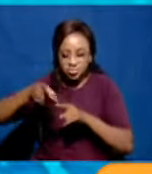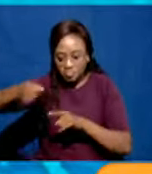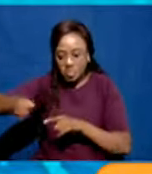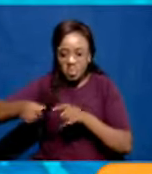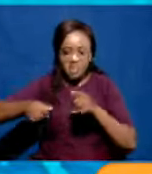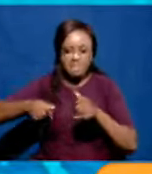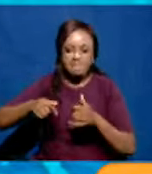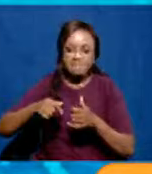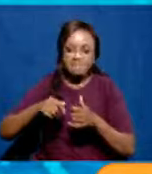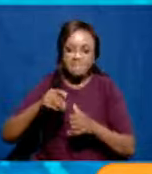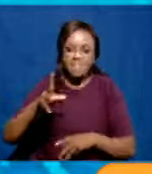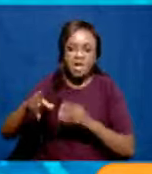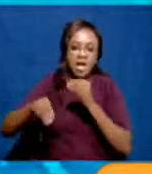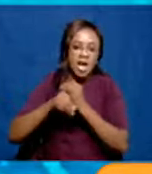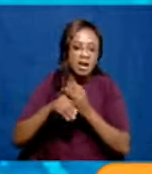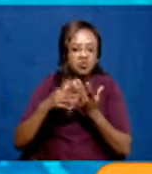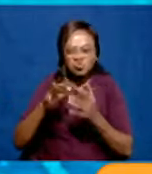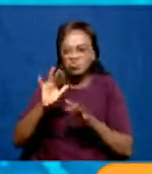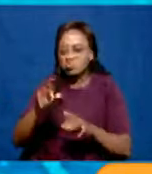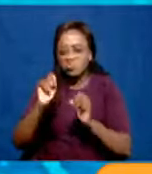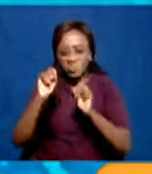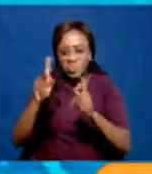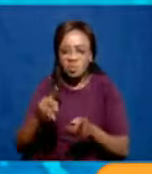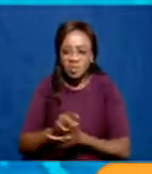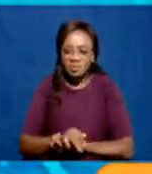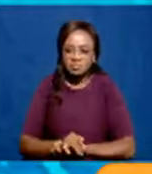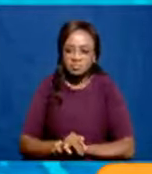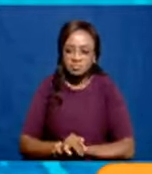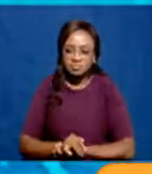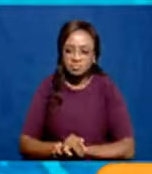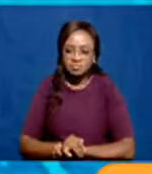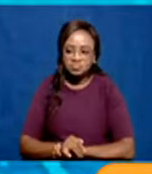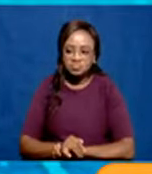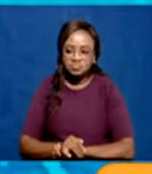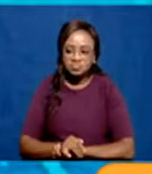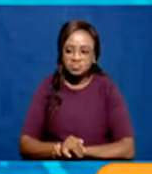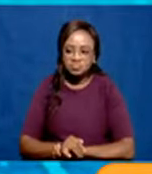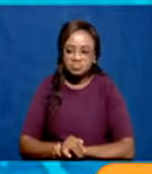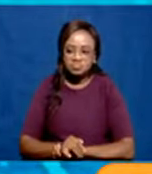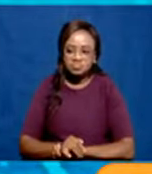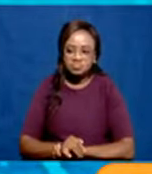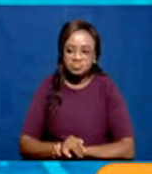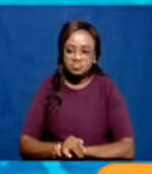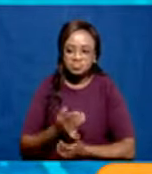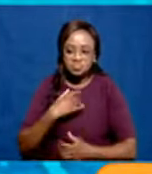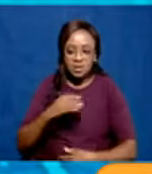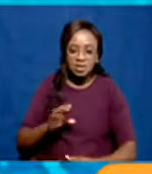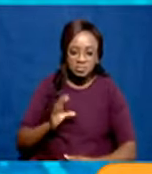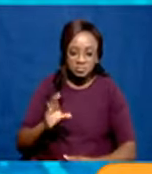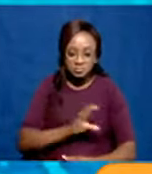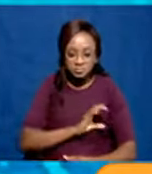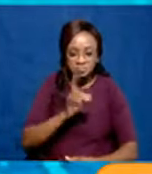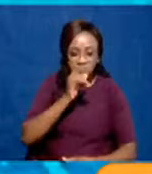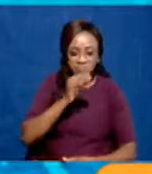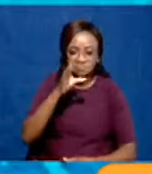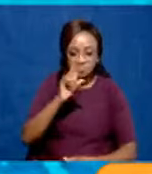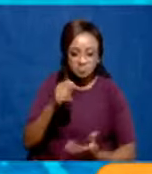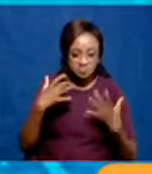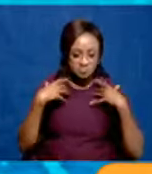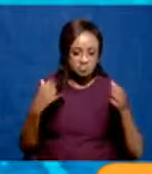date you've paid, top up. So all those things have been taken care of. There's a transition committee which was gazetted by the CS